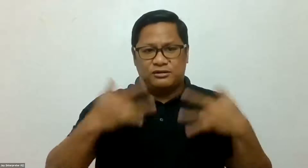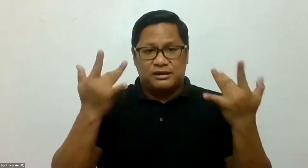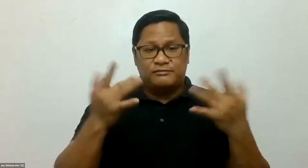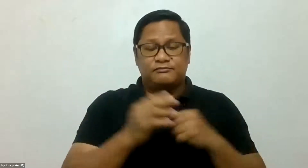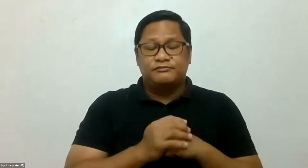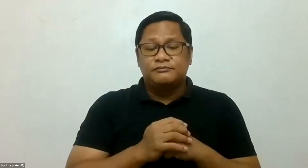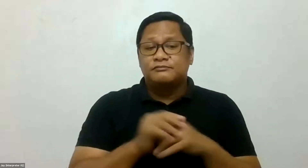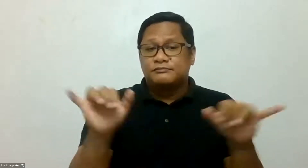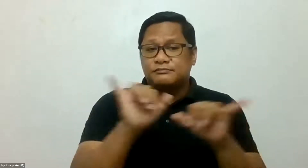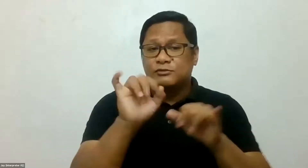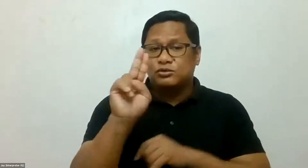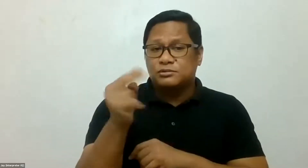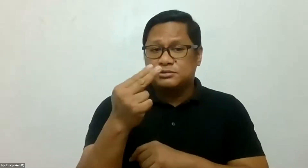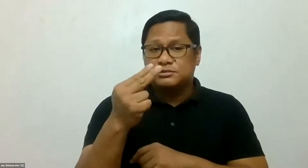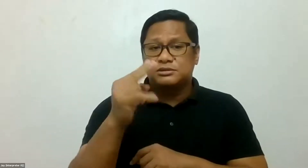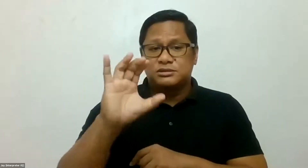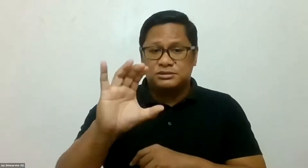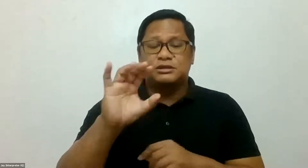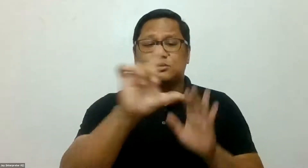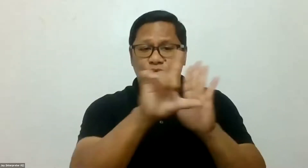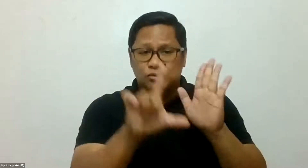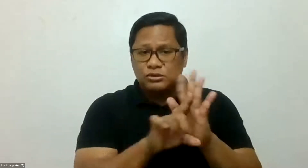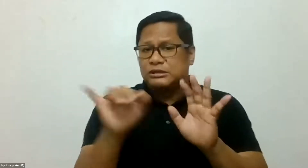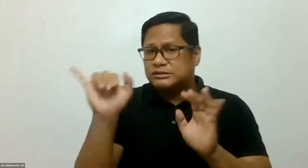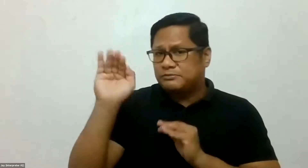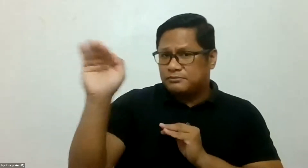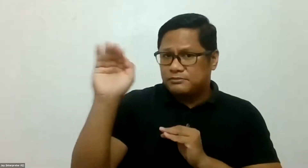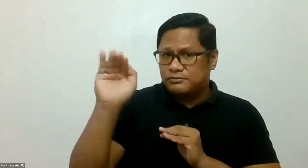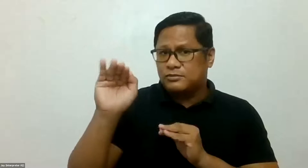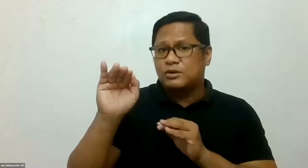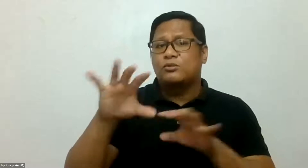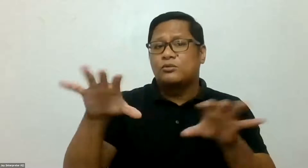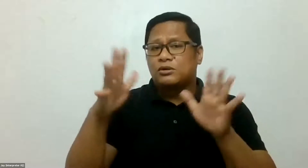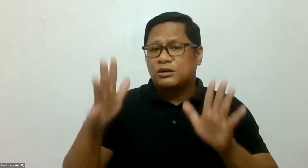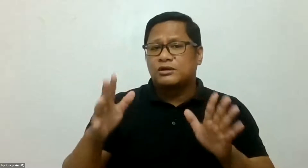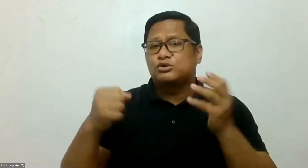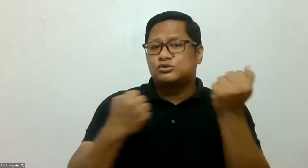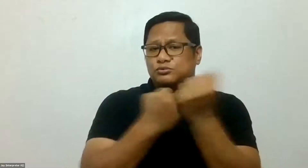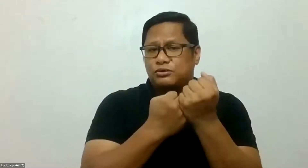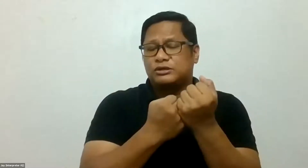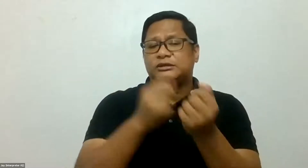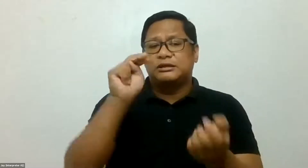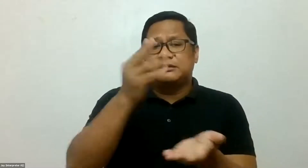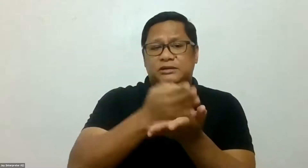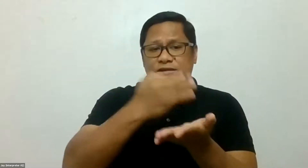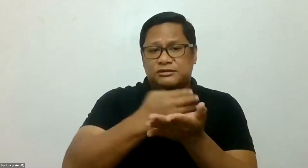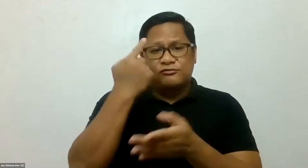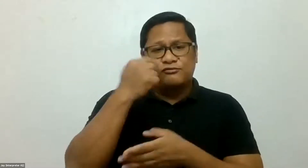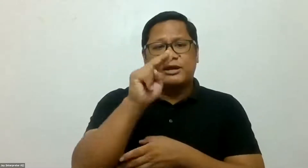to the UHC law, I will also appeal to our former colleagues to support the needed budget of the NICC